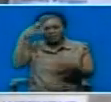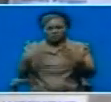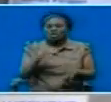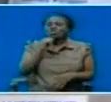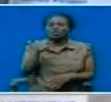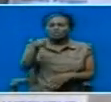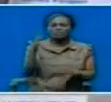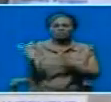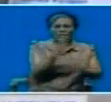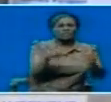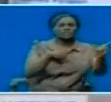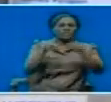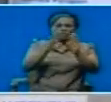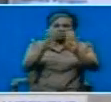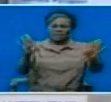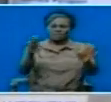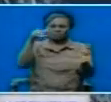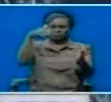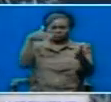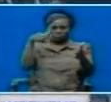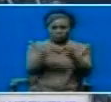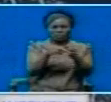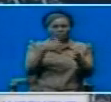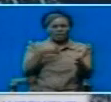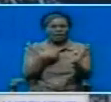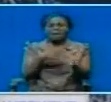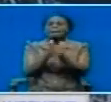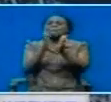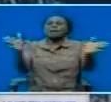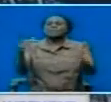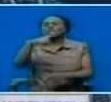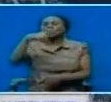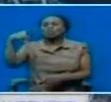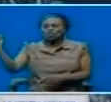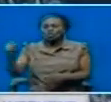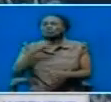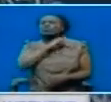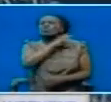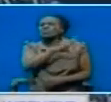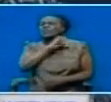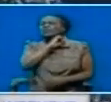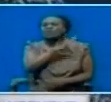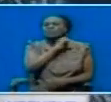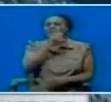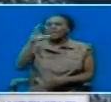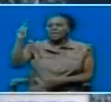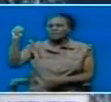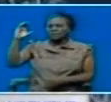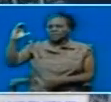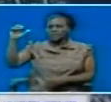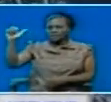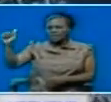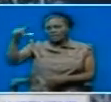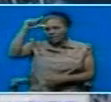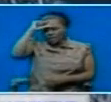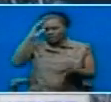those preparing for the Hajj who have been inconvenienced. The public went and trying to make noise even to their MCAs, their county